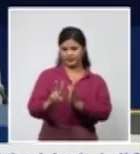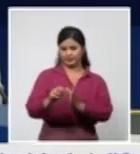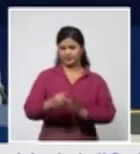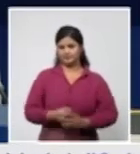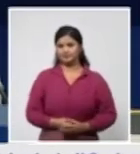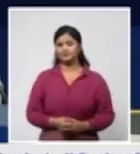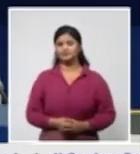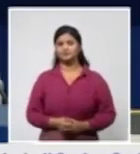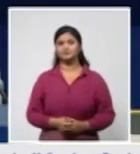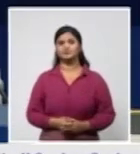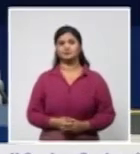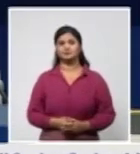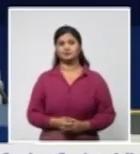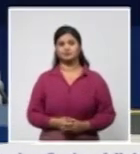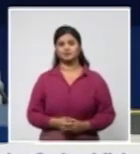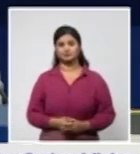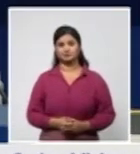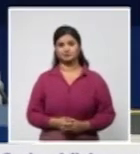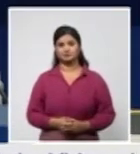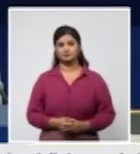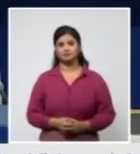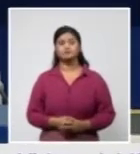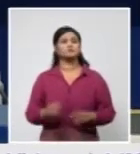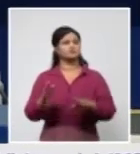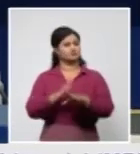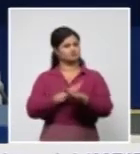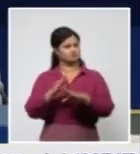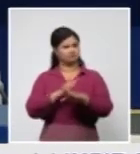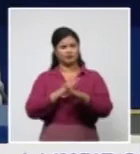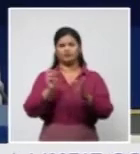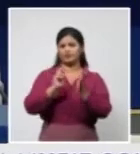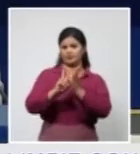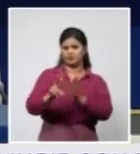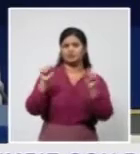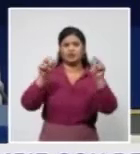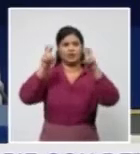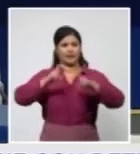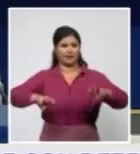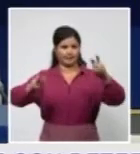1,423 were processed at the Pedro Curi Tropical Medicine Institute,